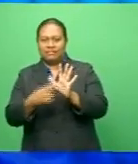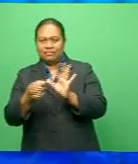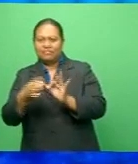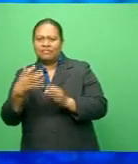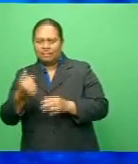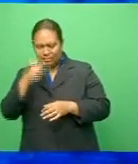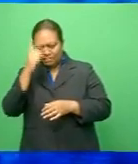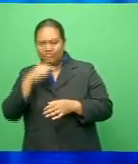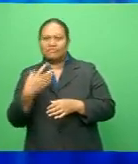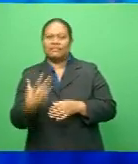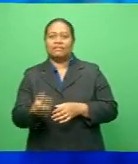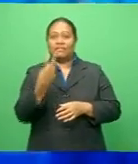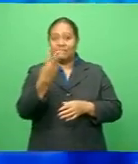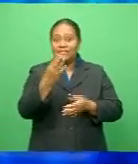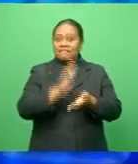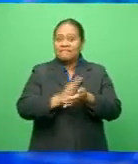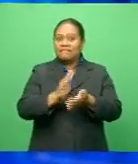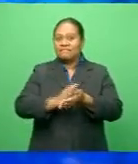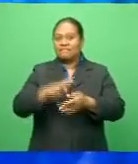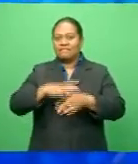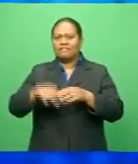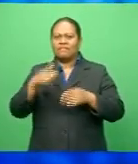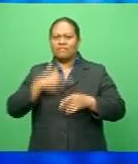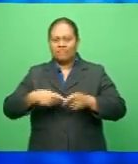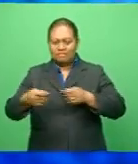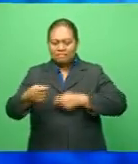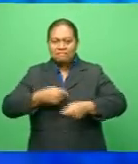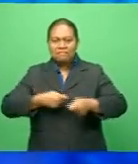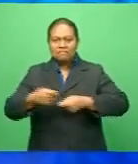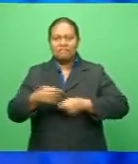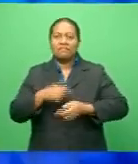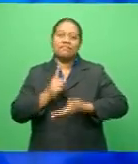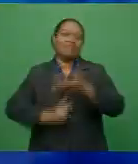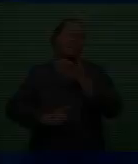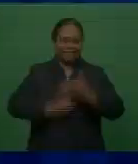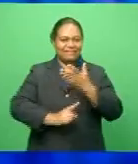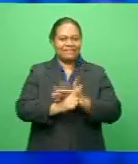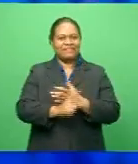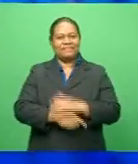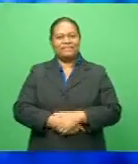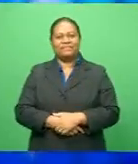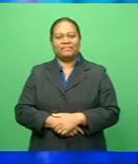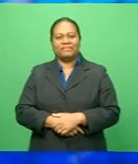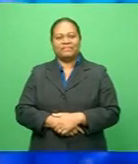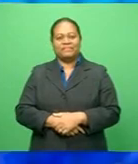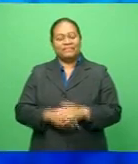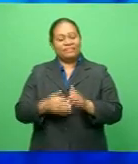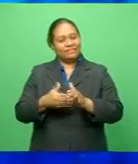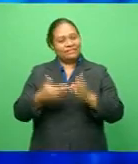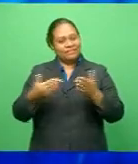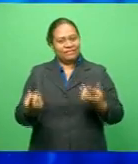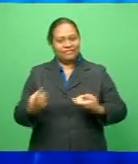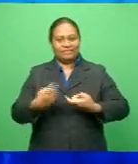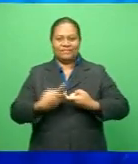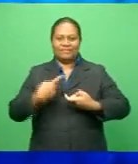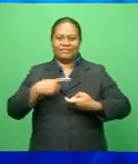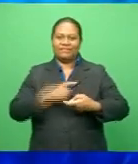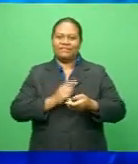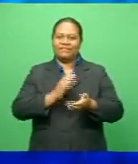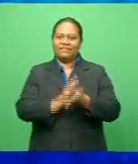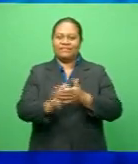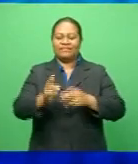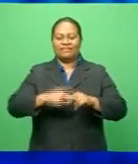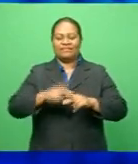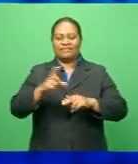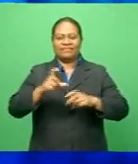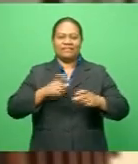much as $3 billion during its stock market debut on December 10. And now we join Sharon with the latest from